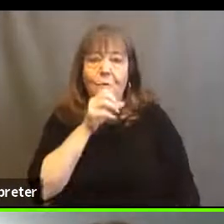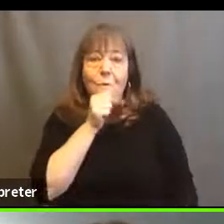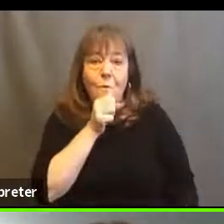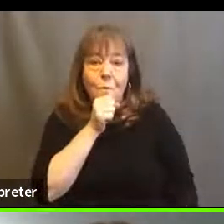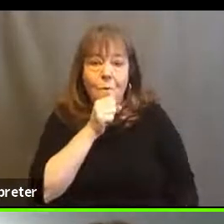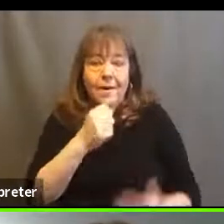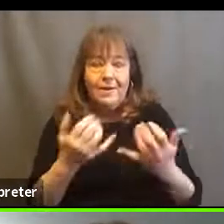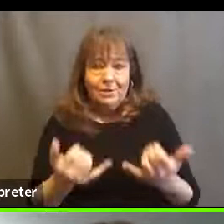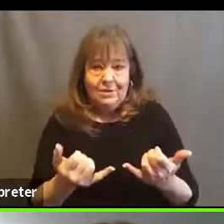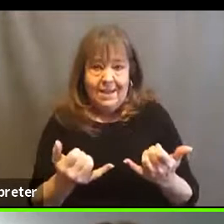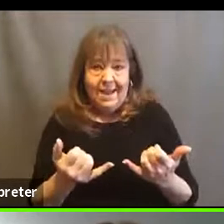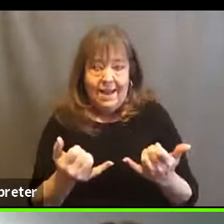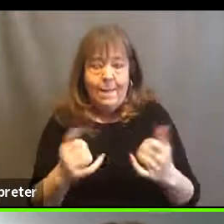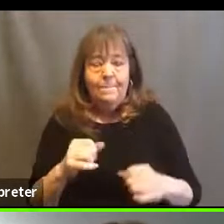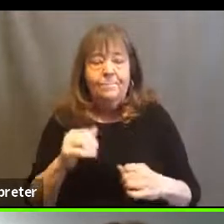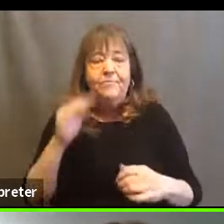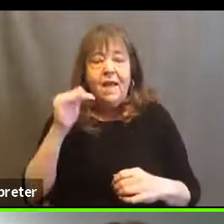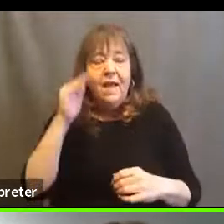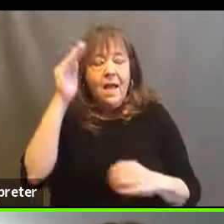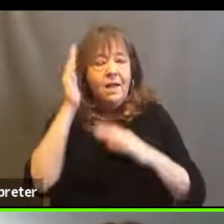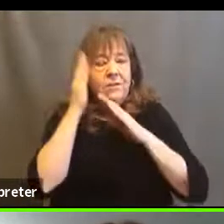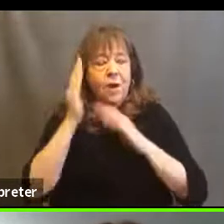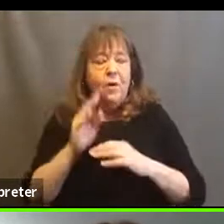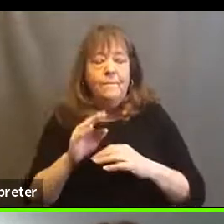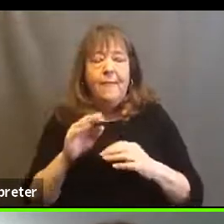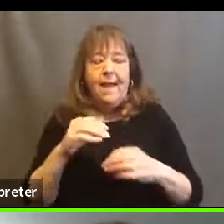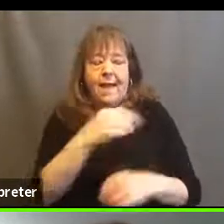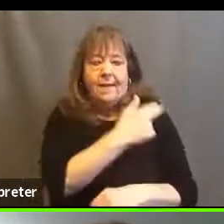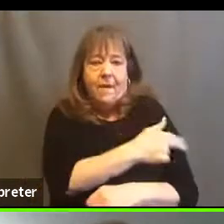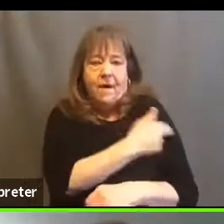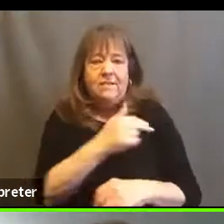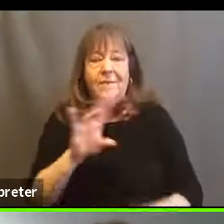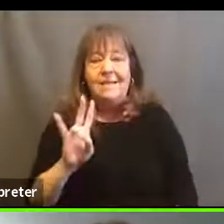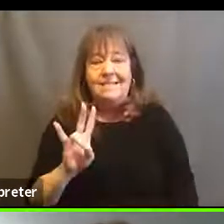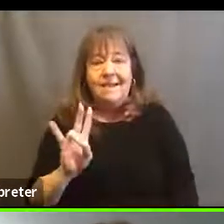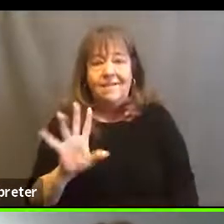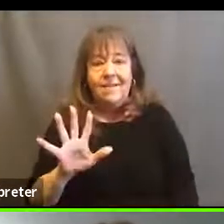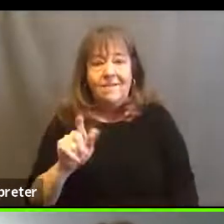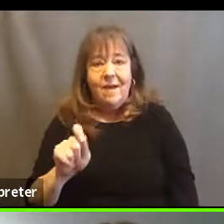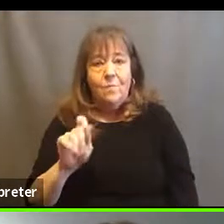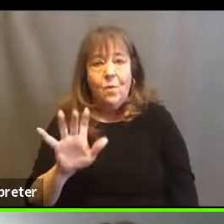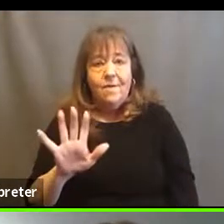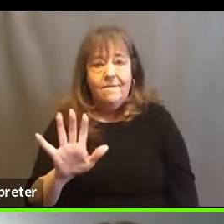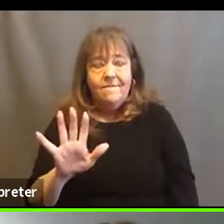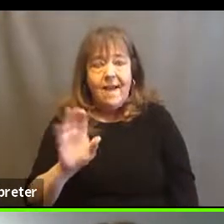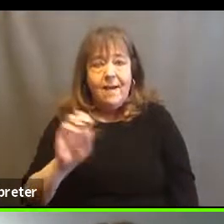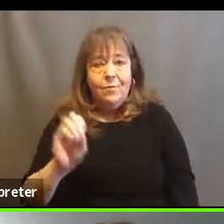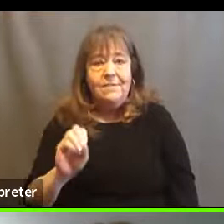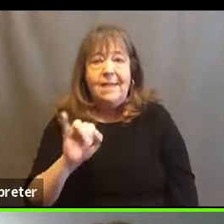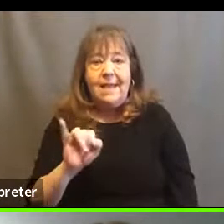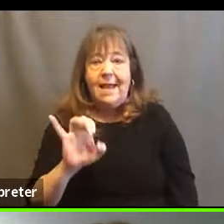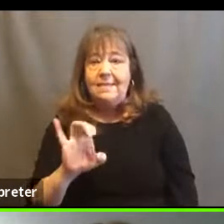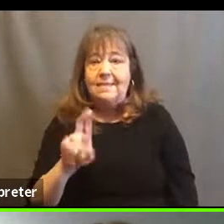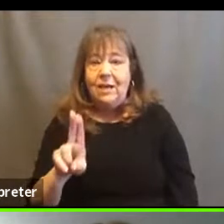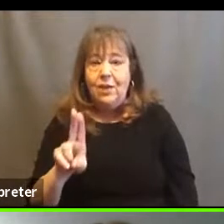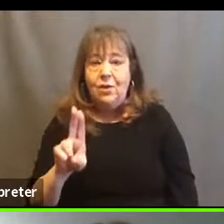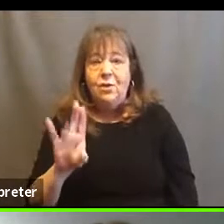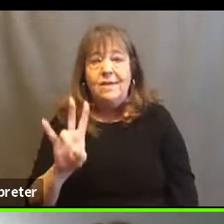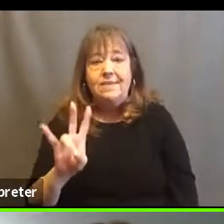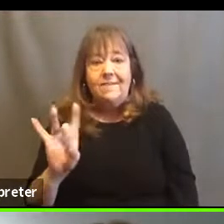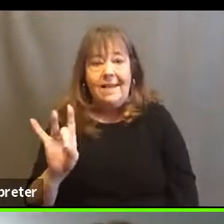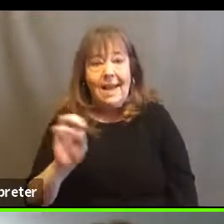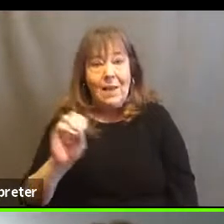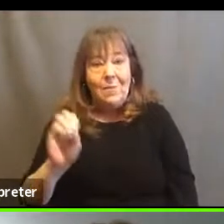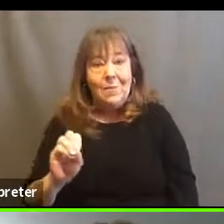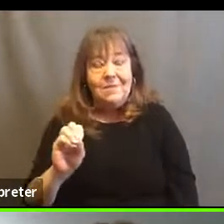with adult bed utilization at the hospitals at 75.5%, ICU utilization at